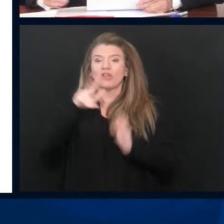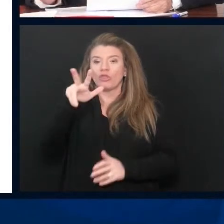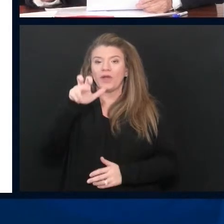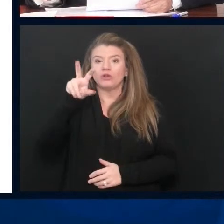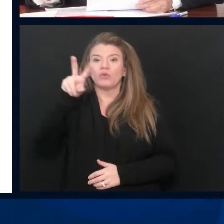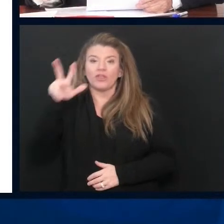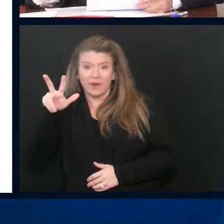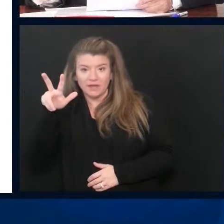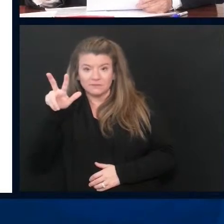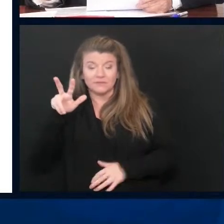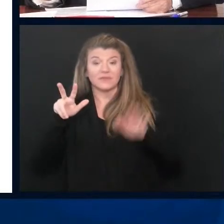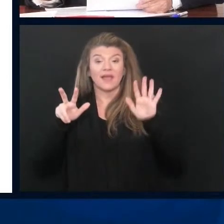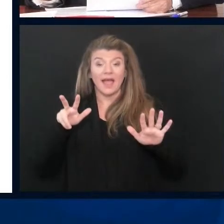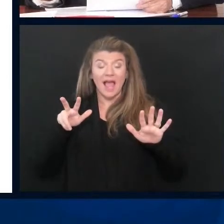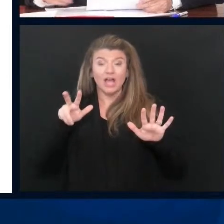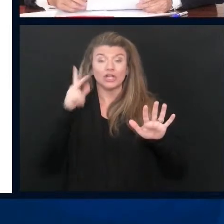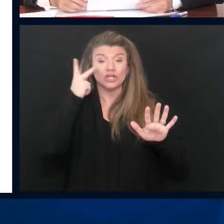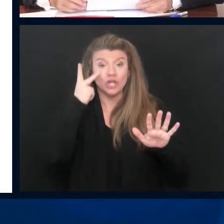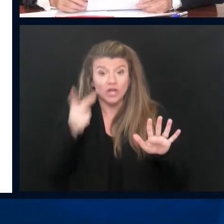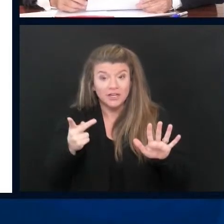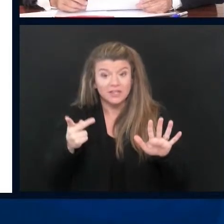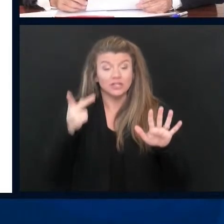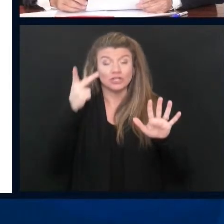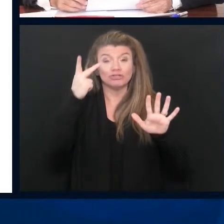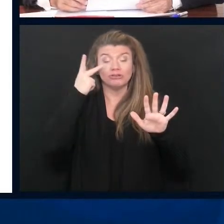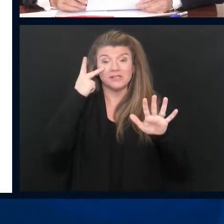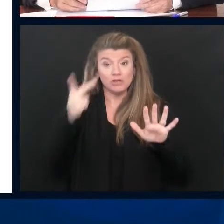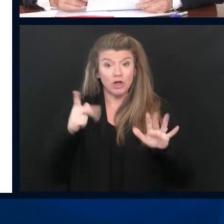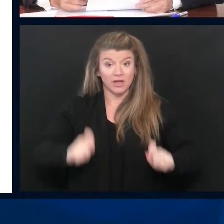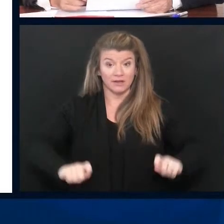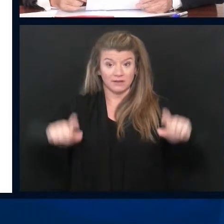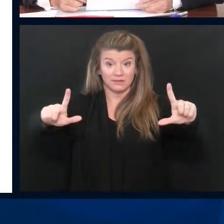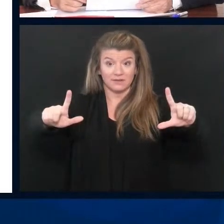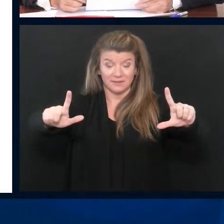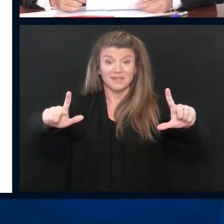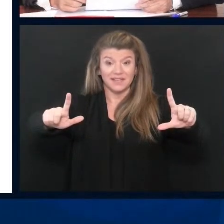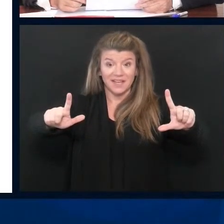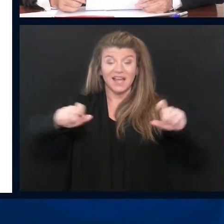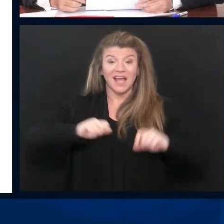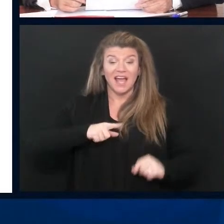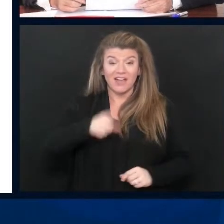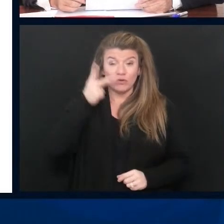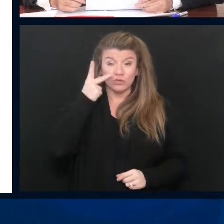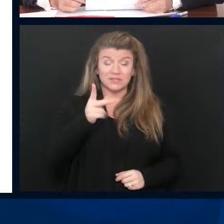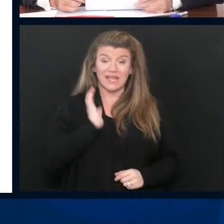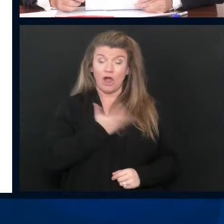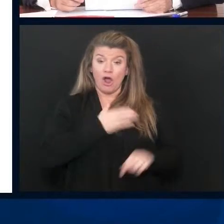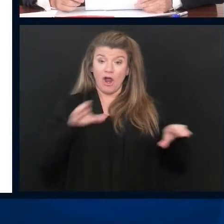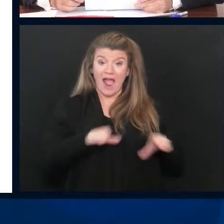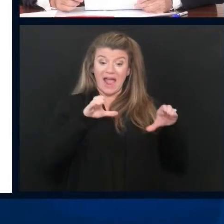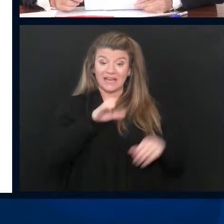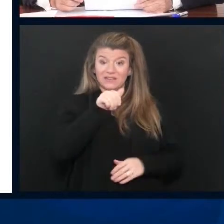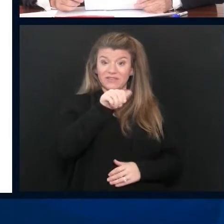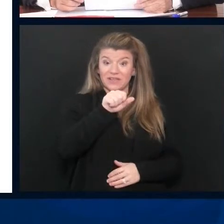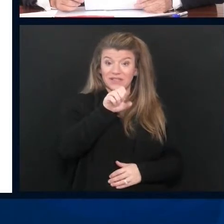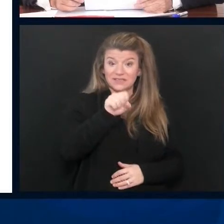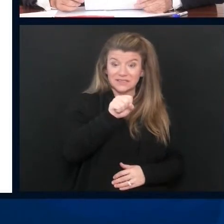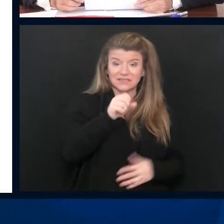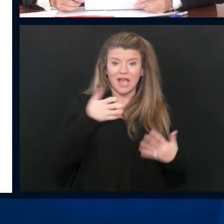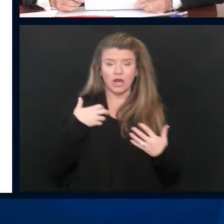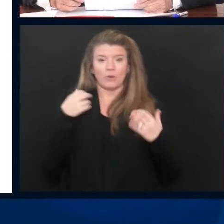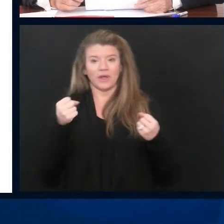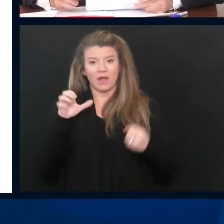133,323. Just look, you know, from the standpoint of our active cases and our